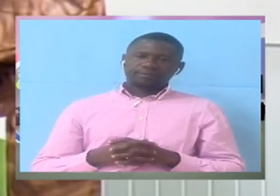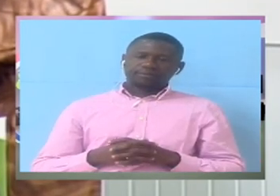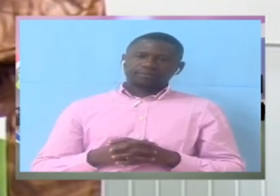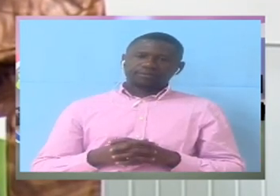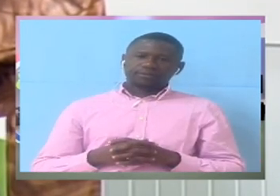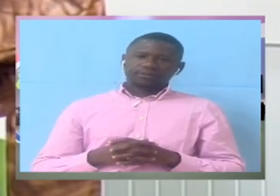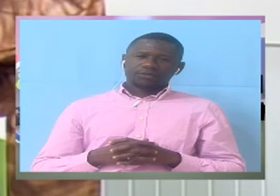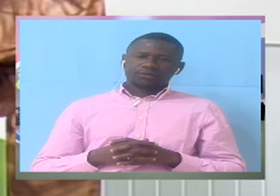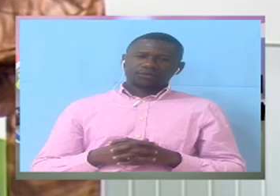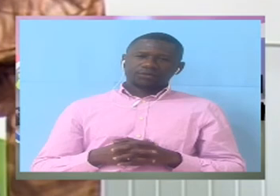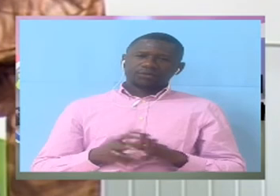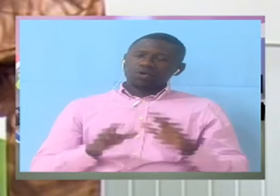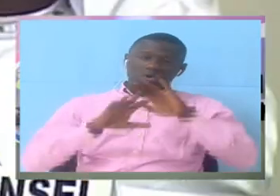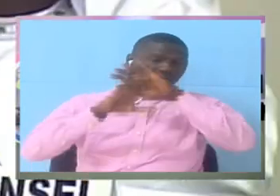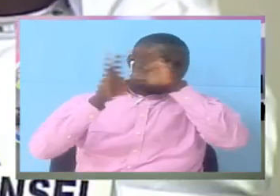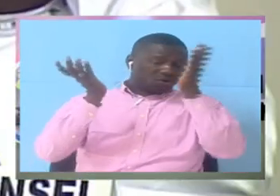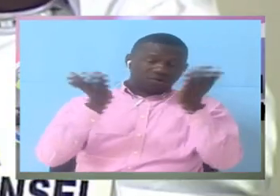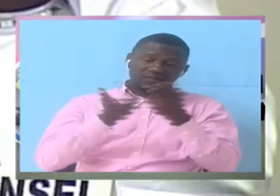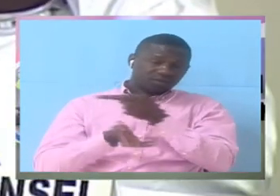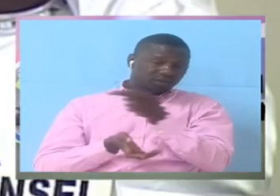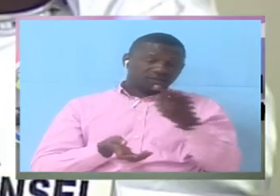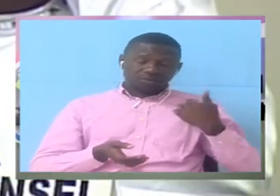All of these people were